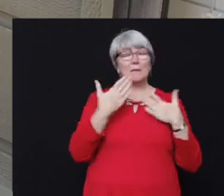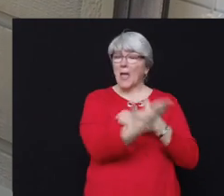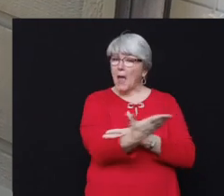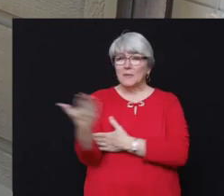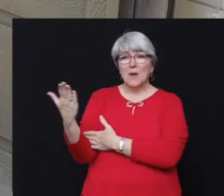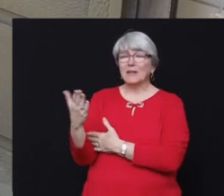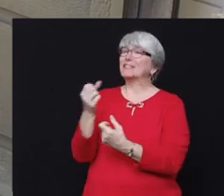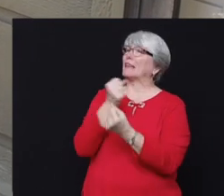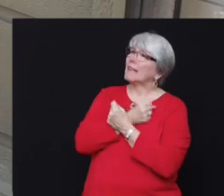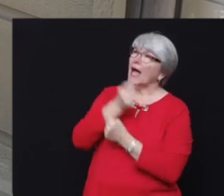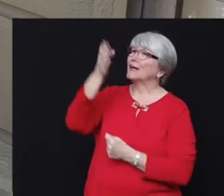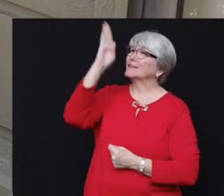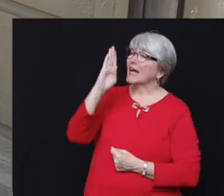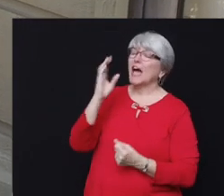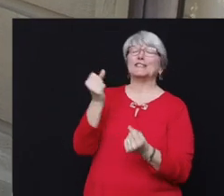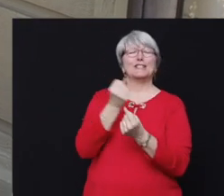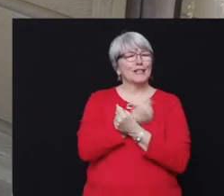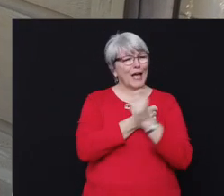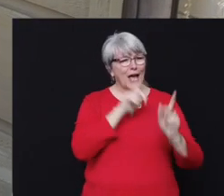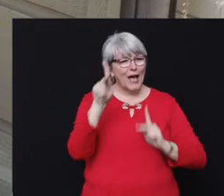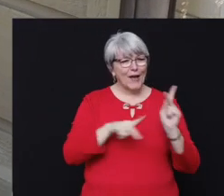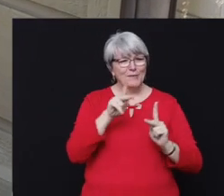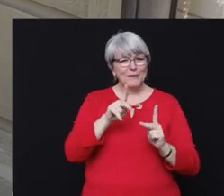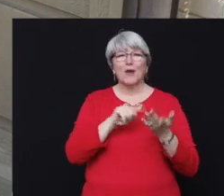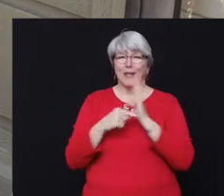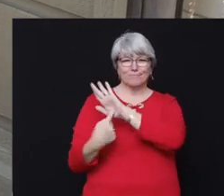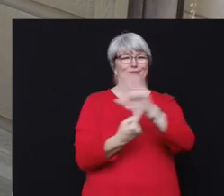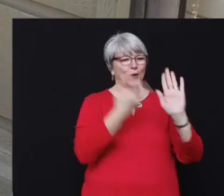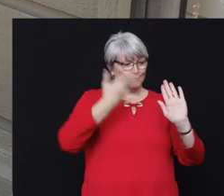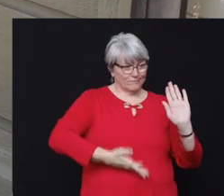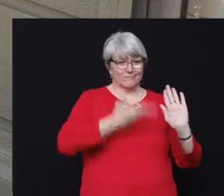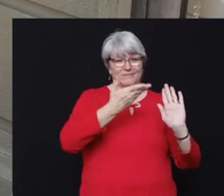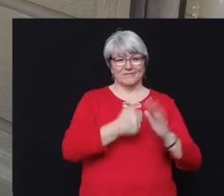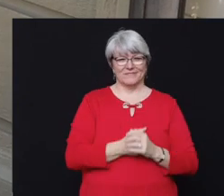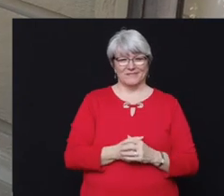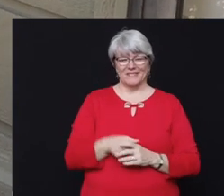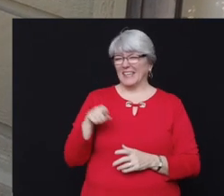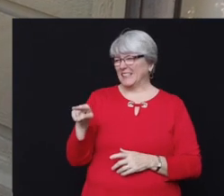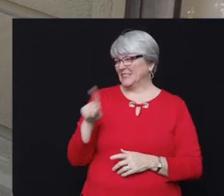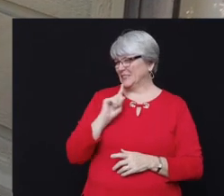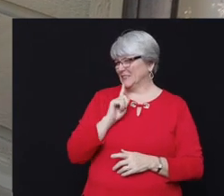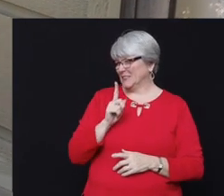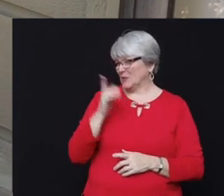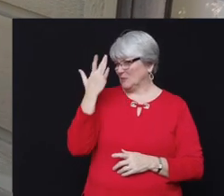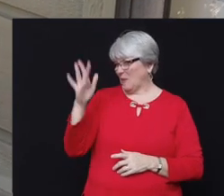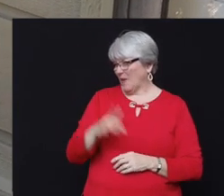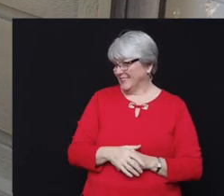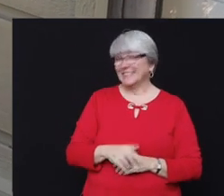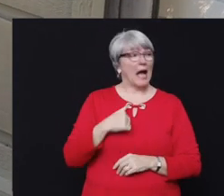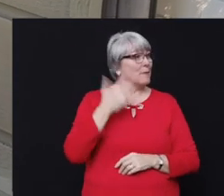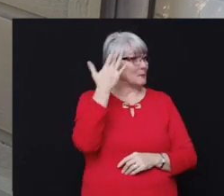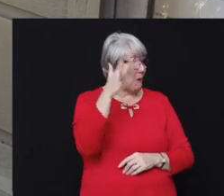She loves God, and she loves people, and it just shows. You are smart. I'm smart?